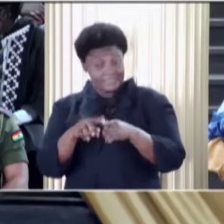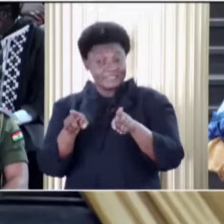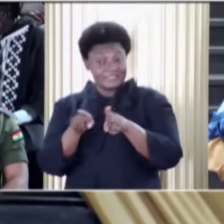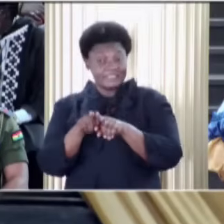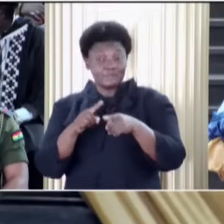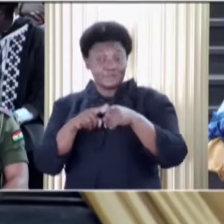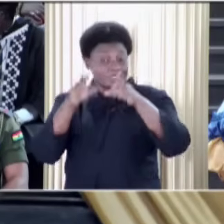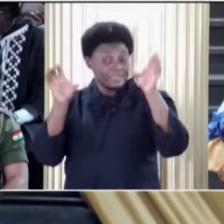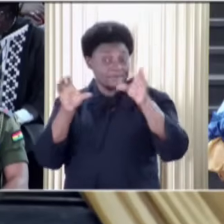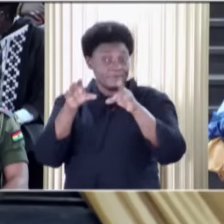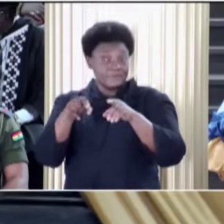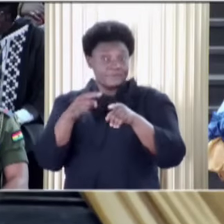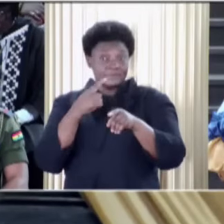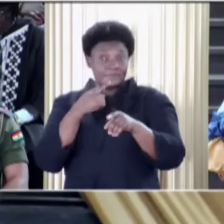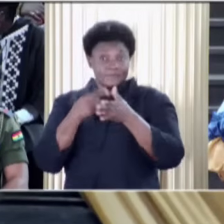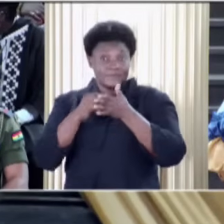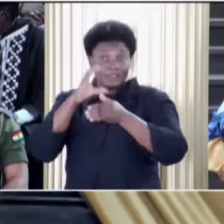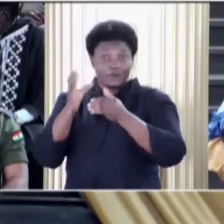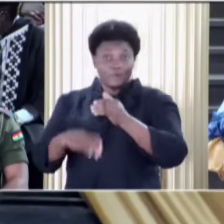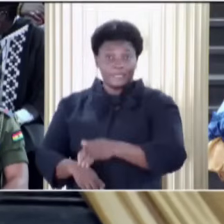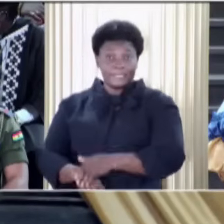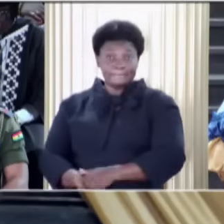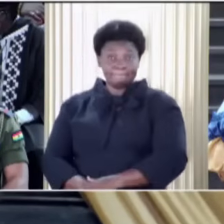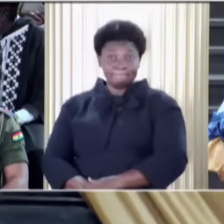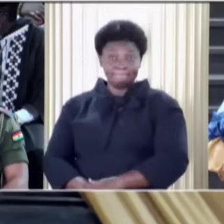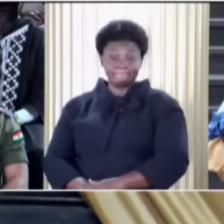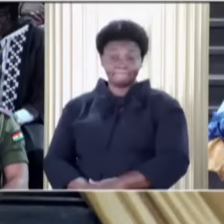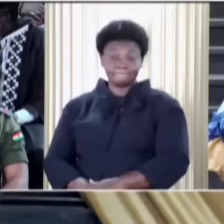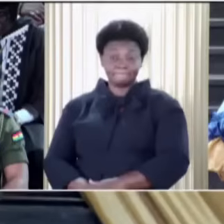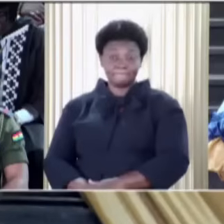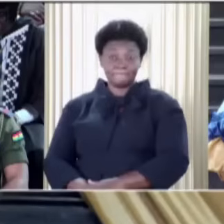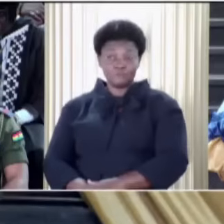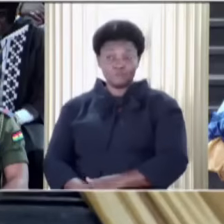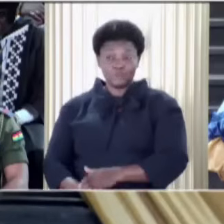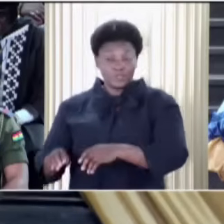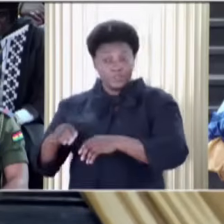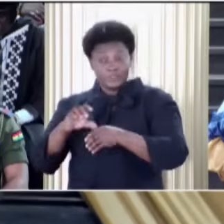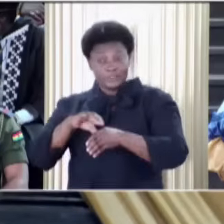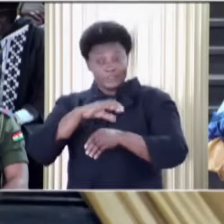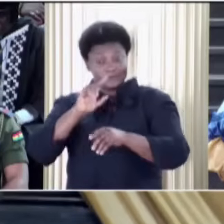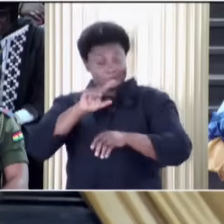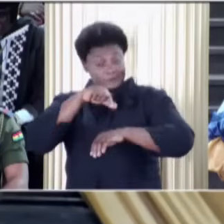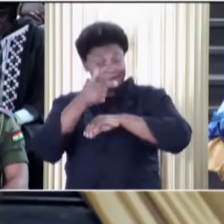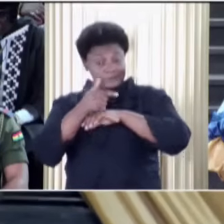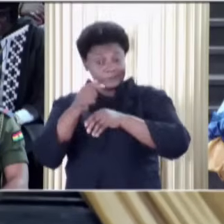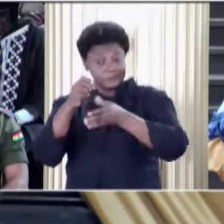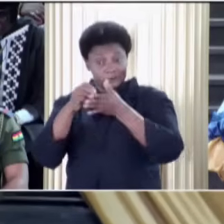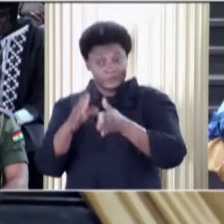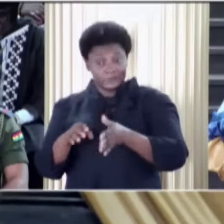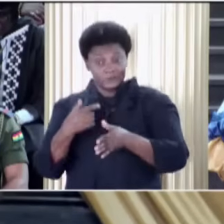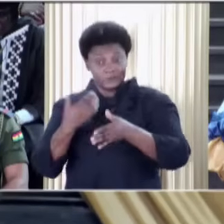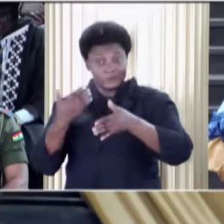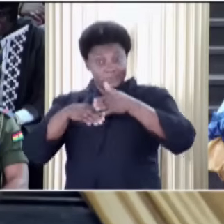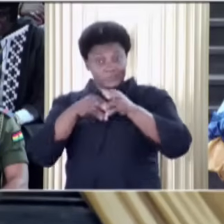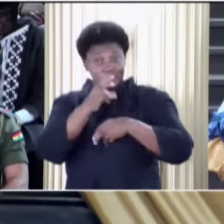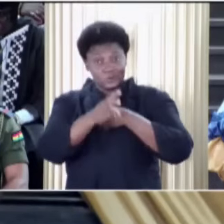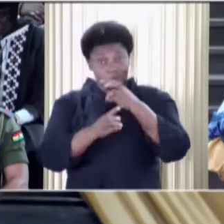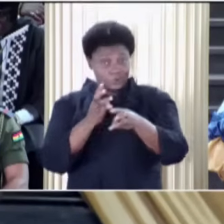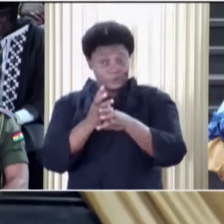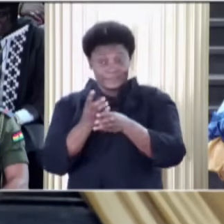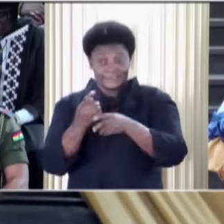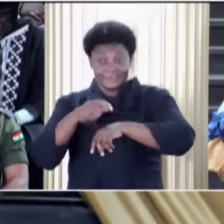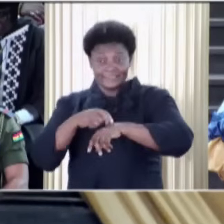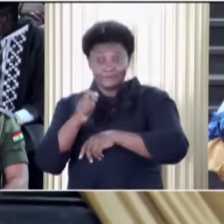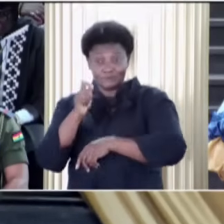celebrate you for this accomplishment. Graduating students, you enter the world at a time of